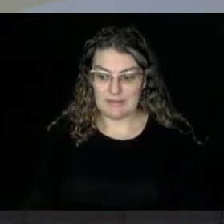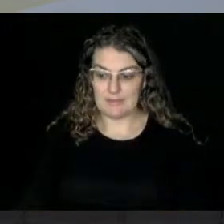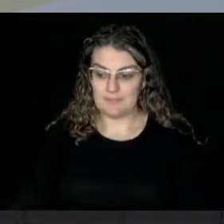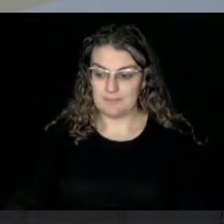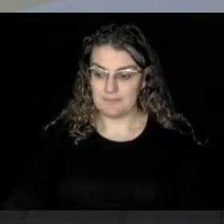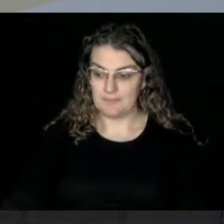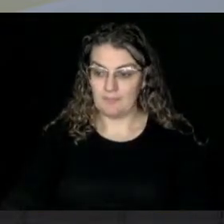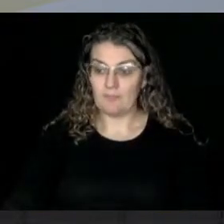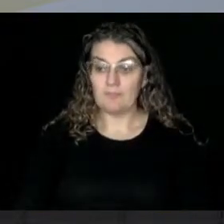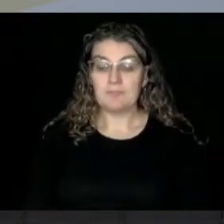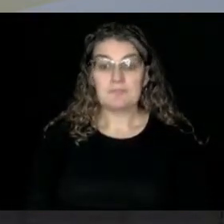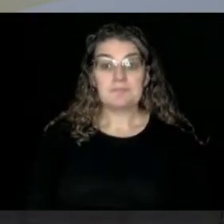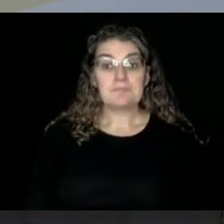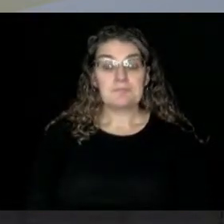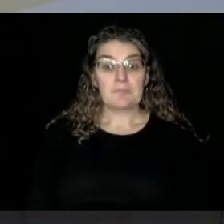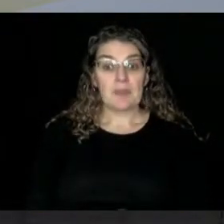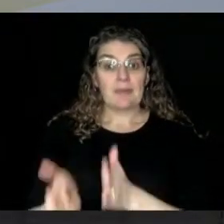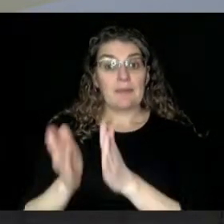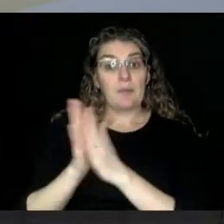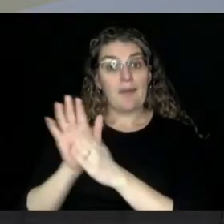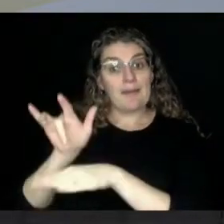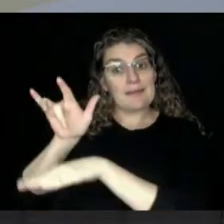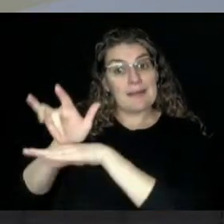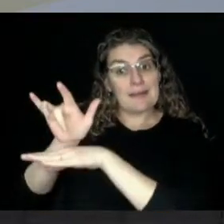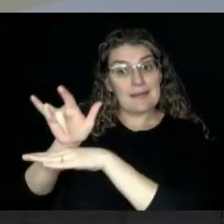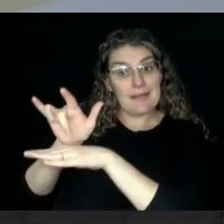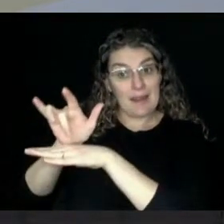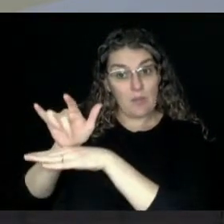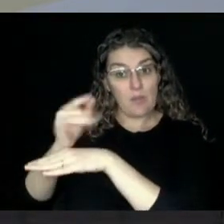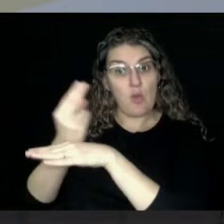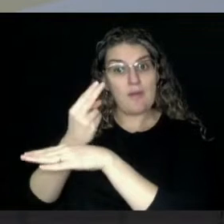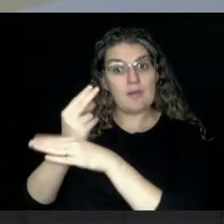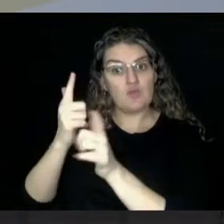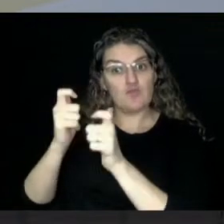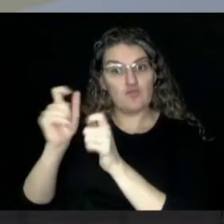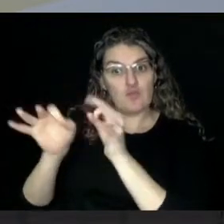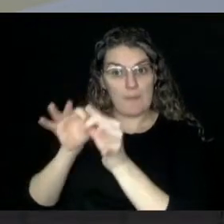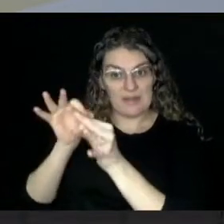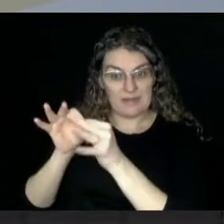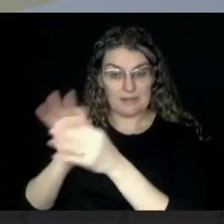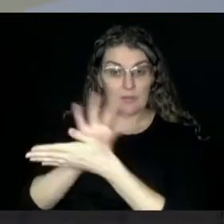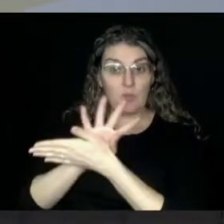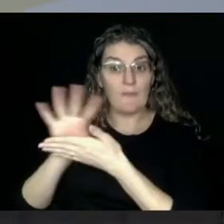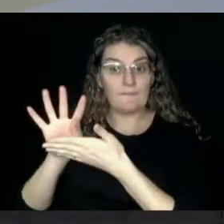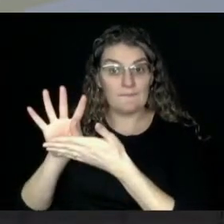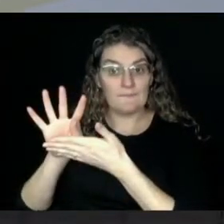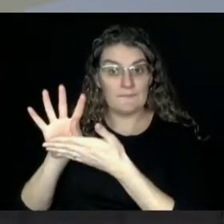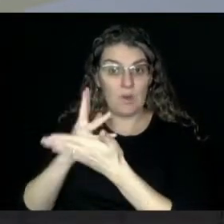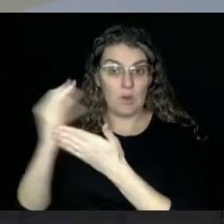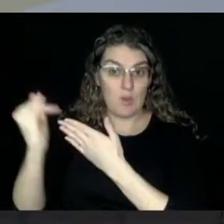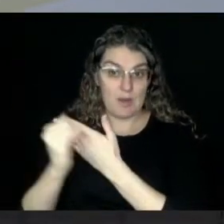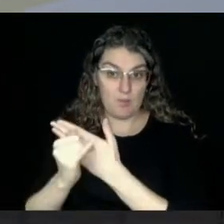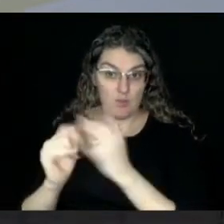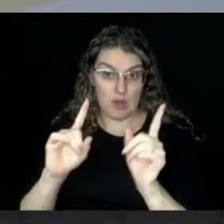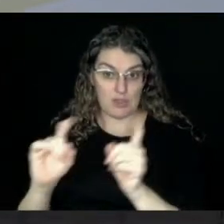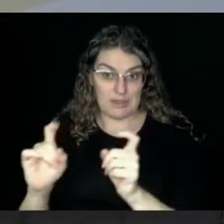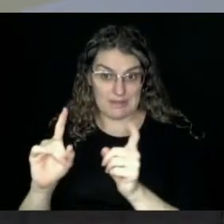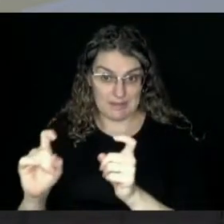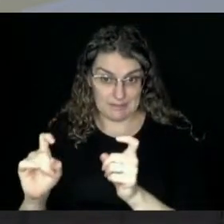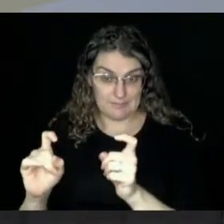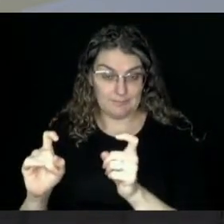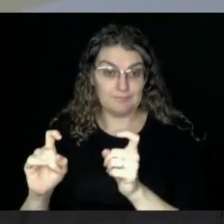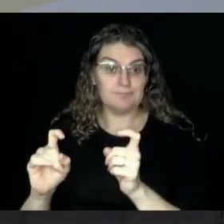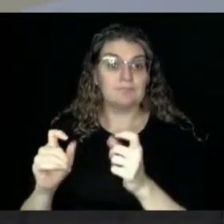all arriving travelers by air for COVID-19. This project will allow us to assess the feasibility